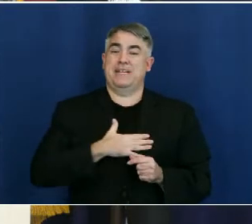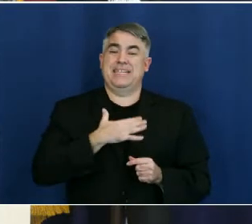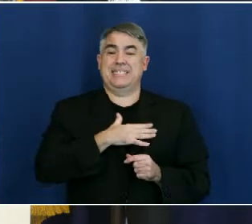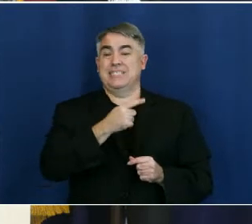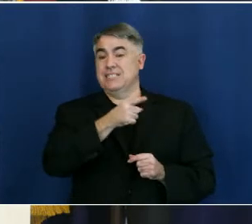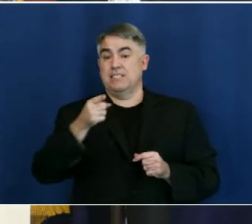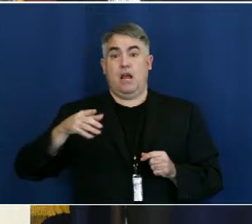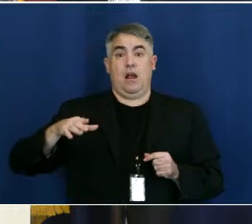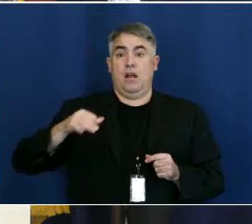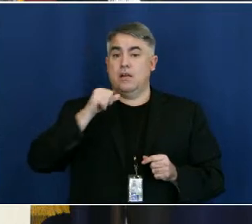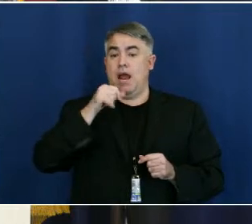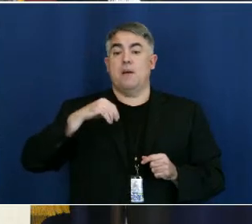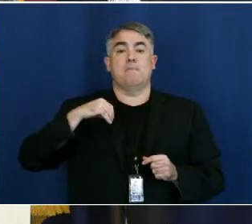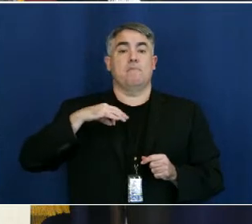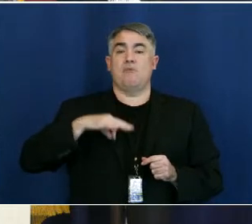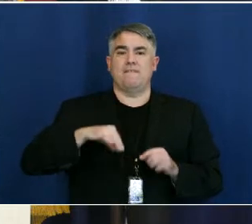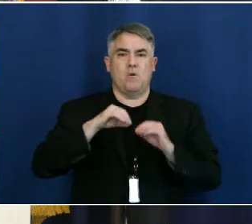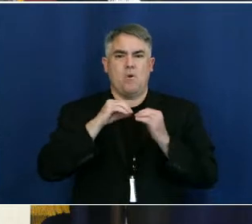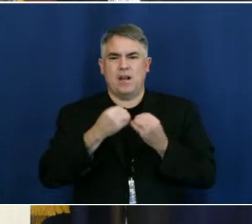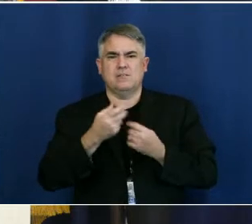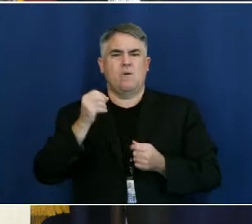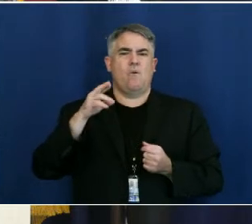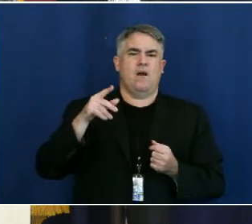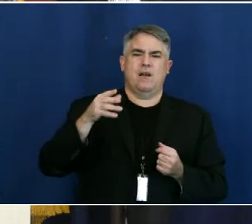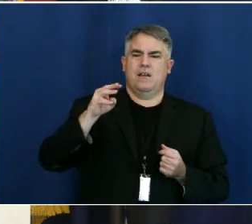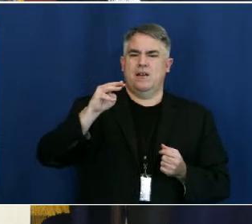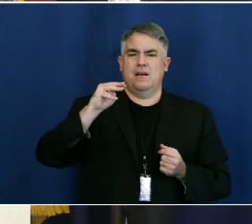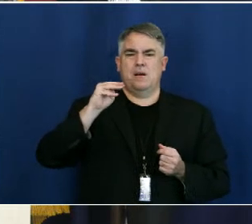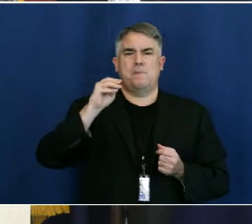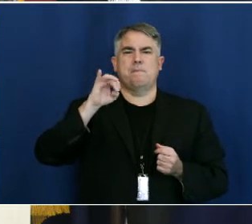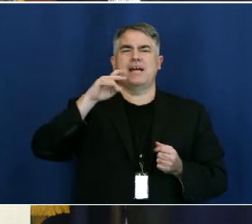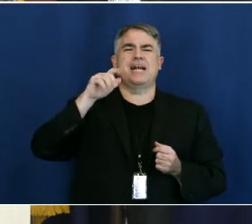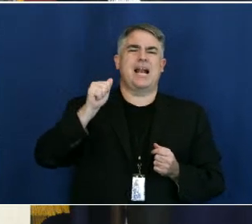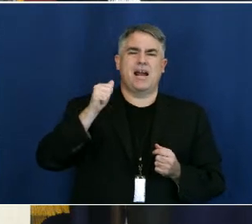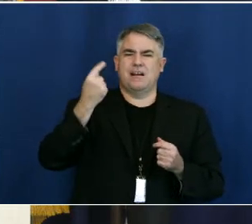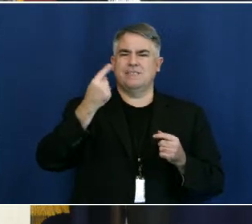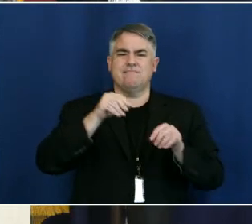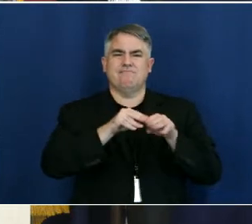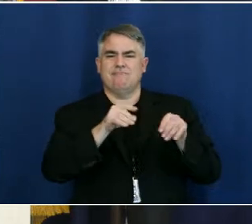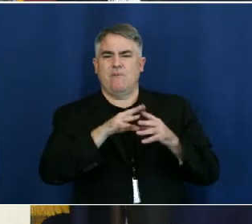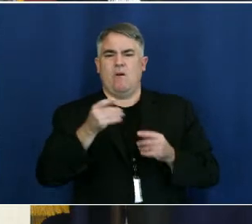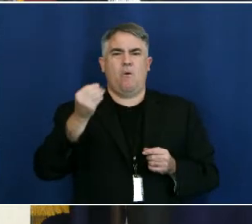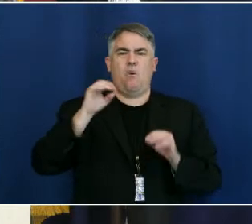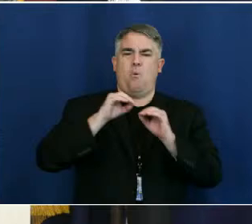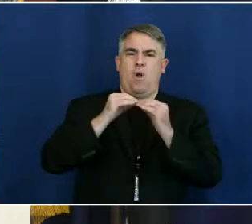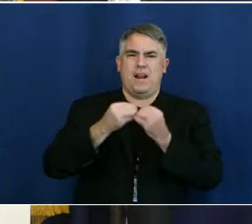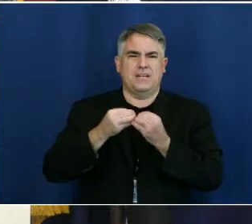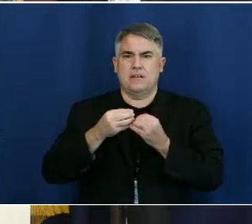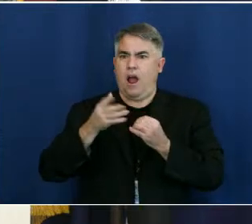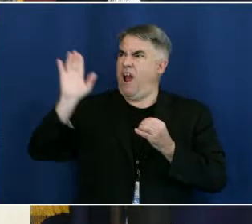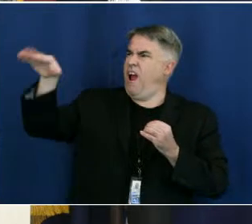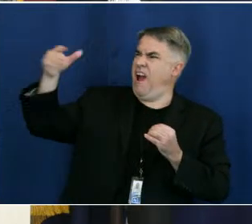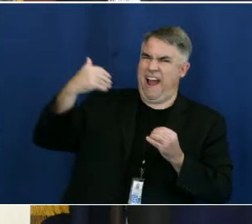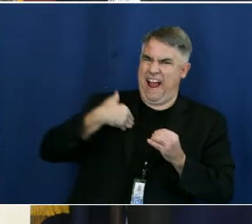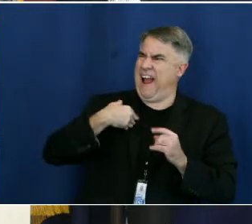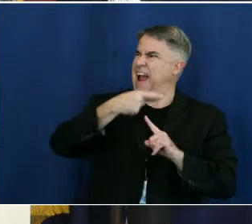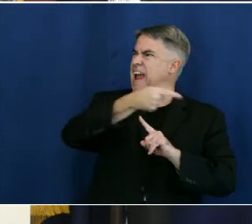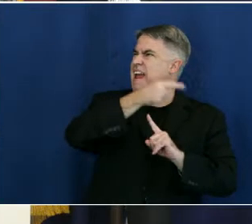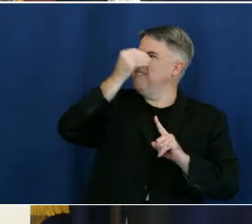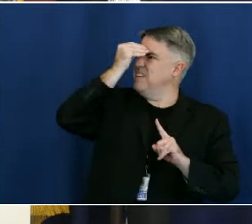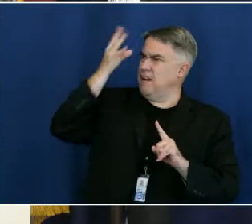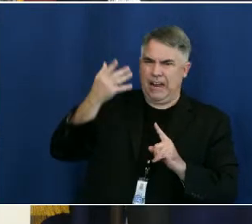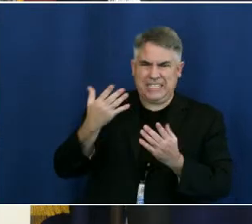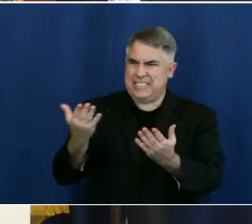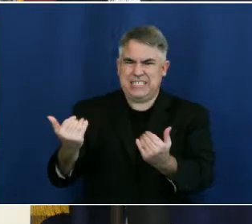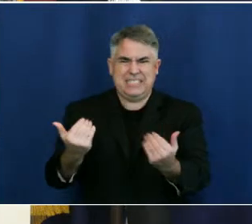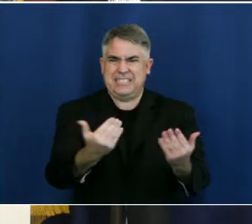community partners and media to help us in these efforts. We know our current systems are not easy for our elderly community members to navigate, and